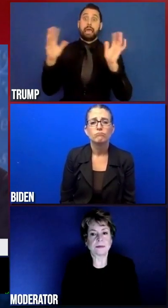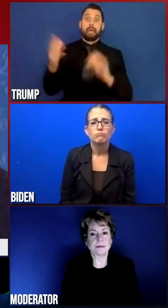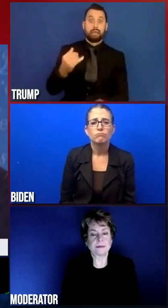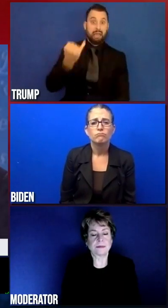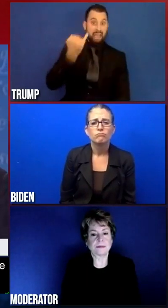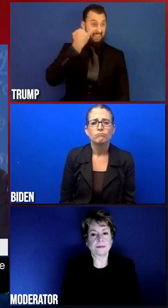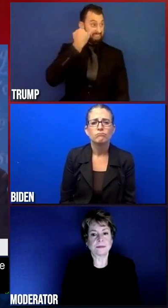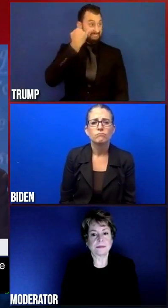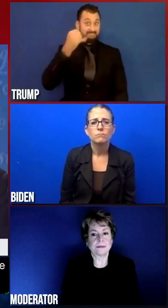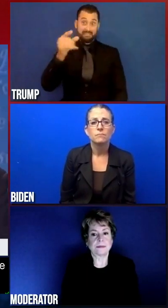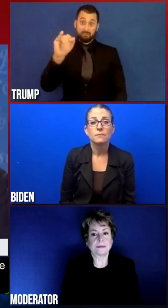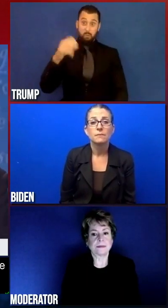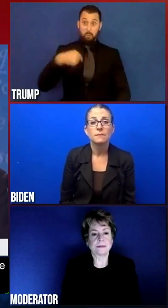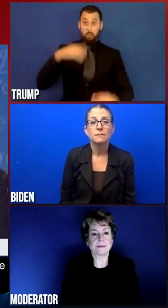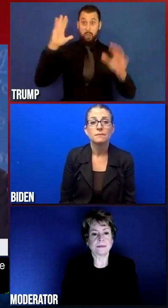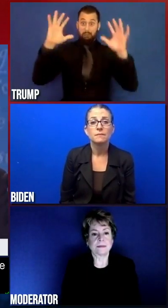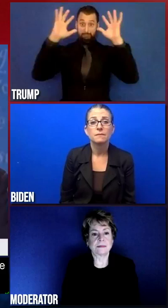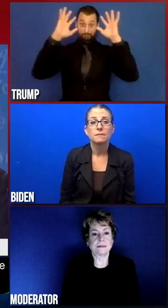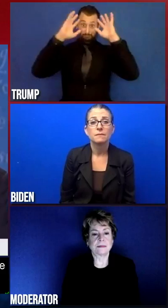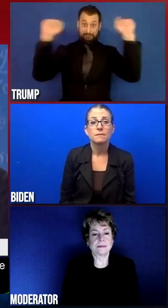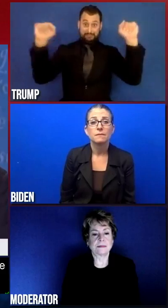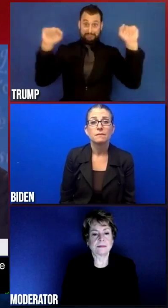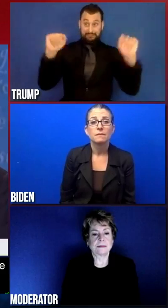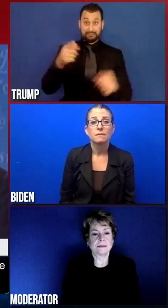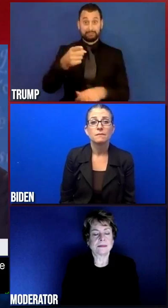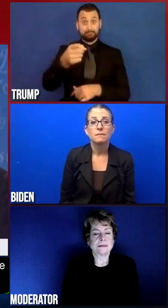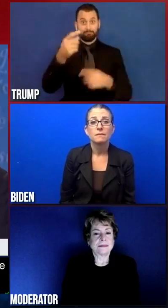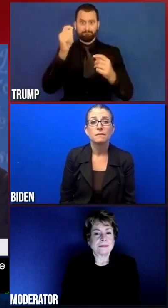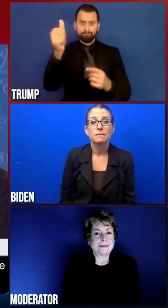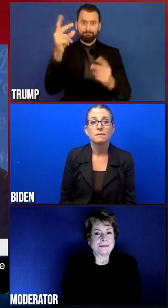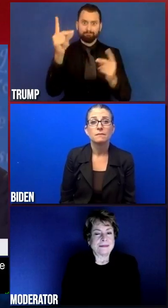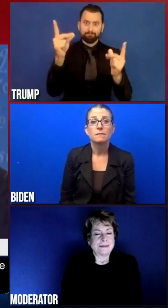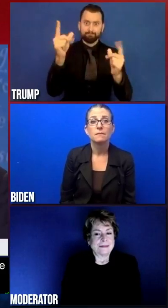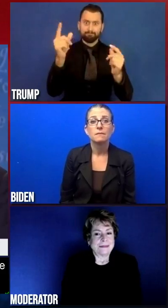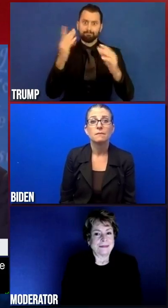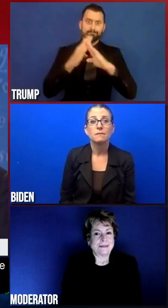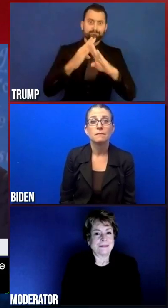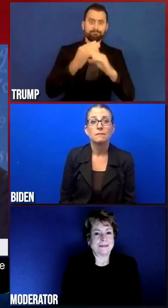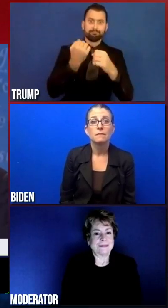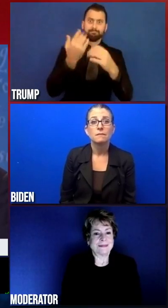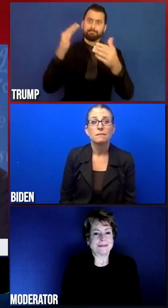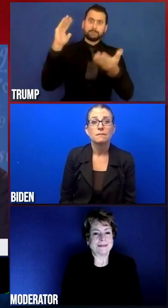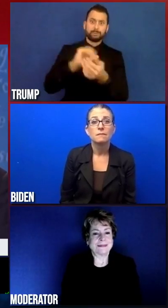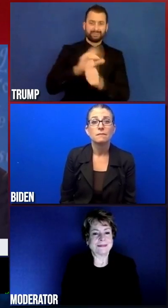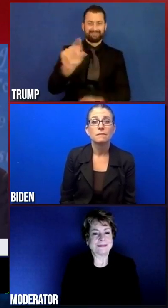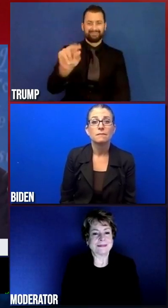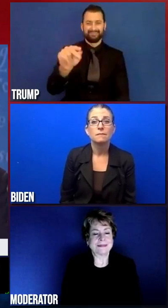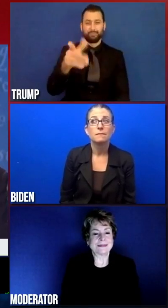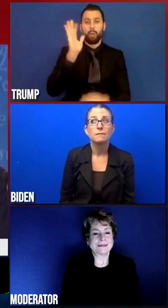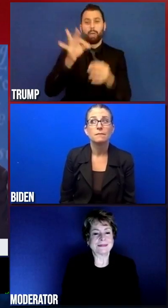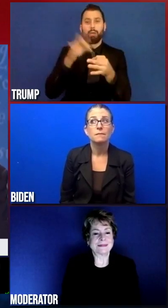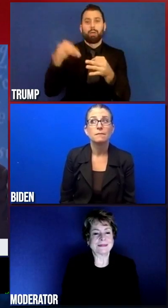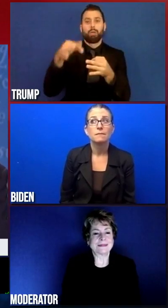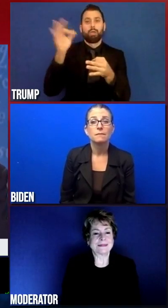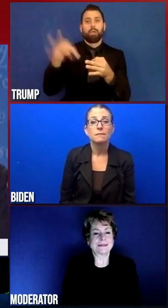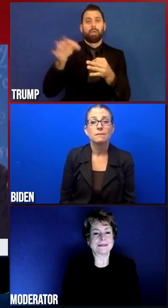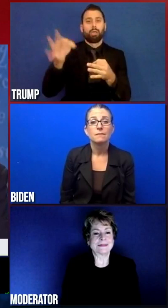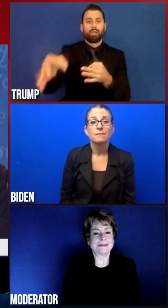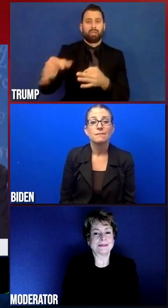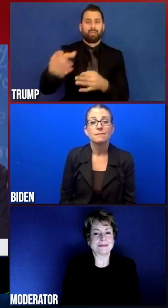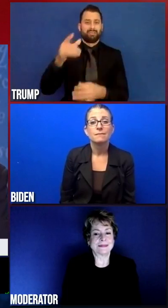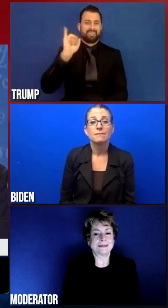my doing it early, in fact, Dr. Fauci said, President Trump saved thousands of lives. Many of your Democrat governors